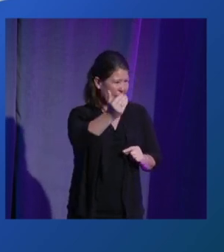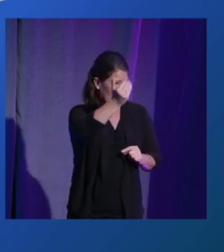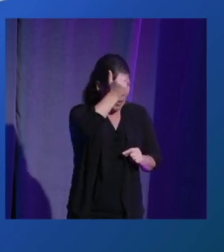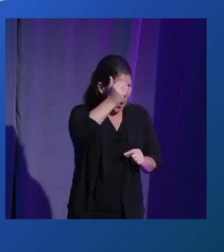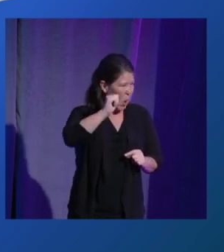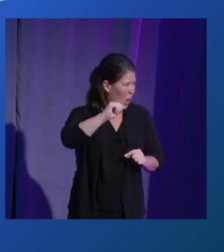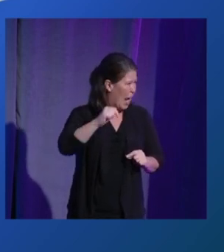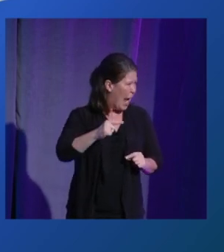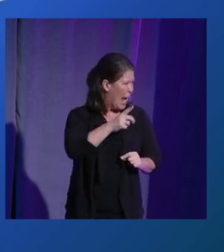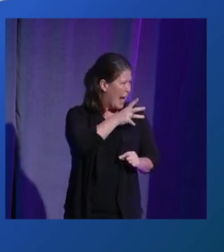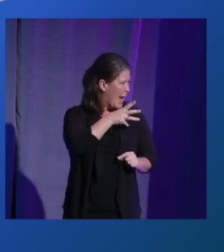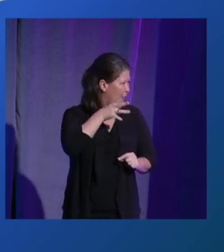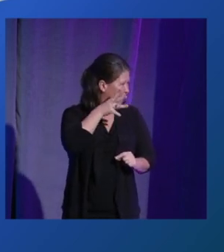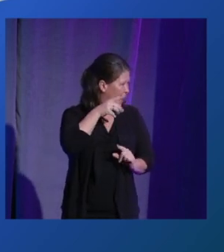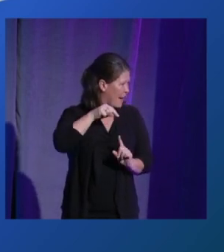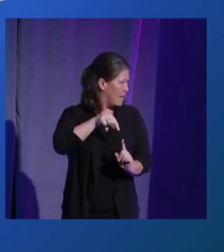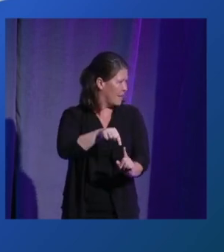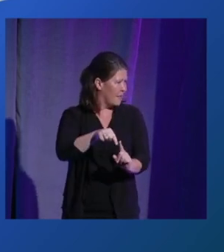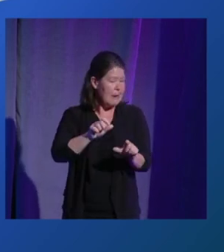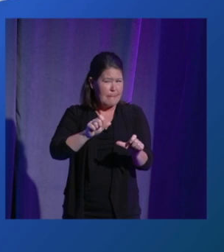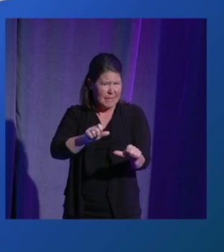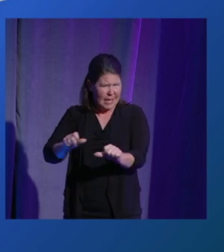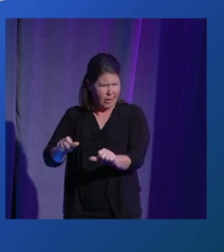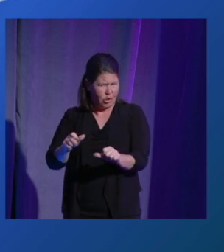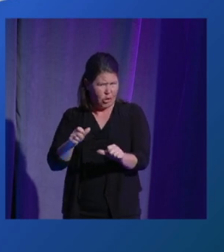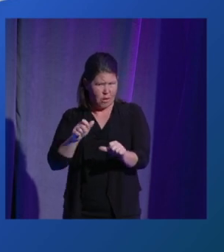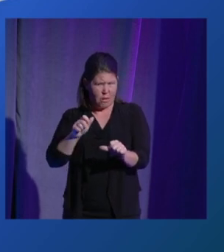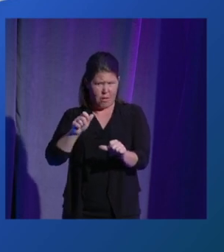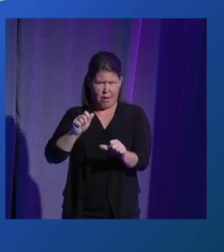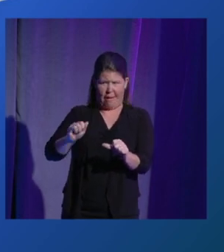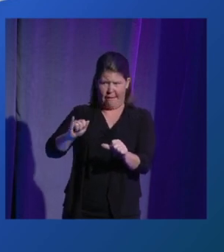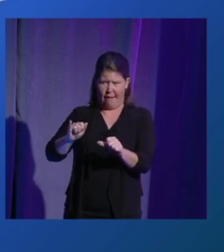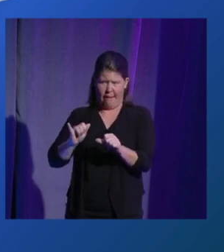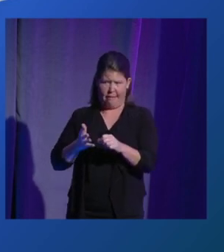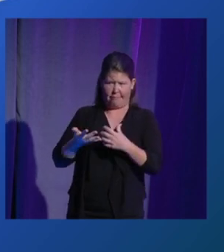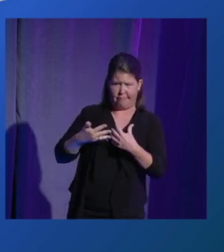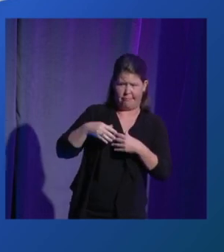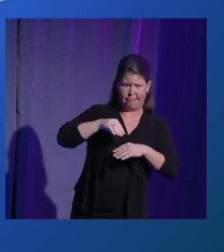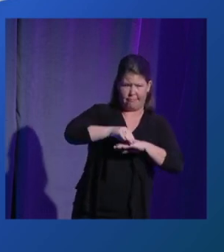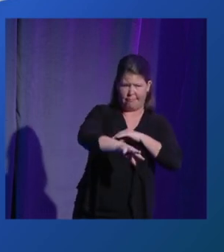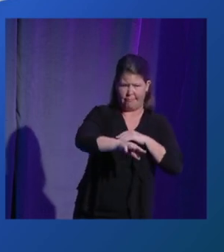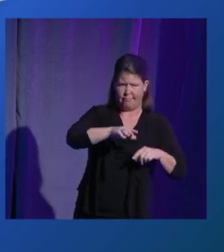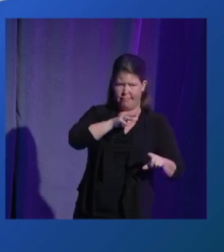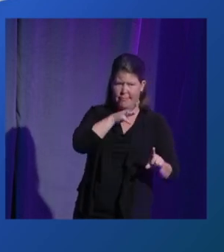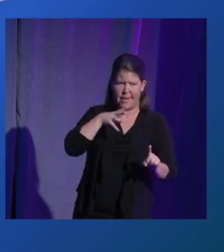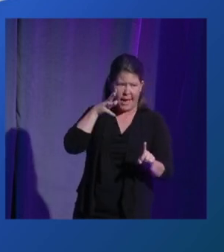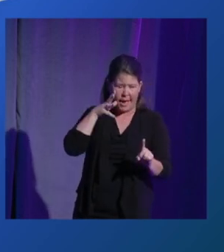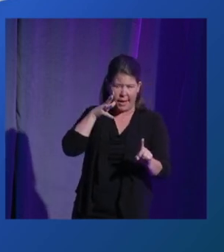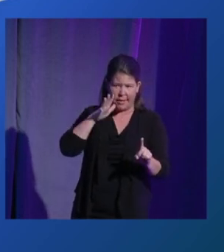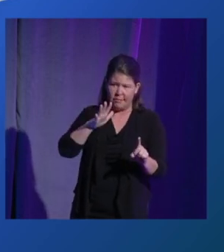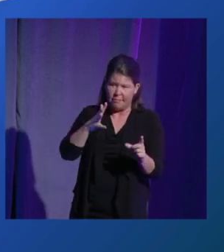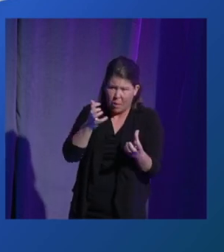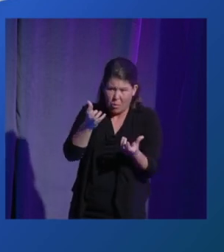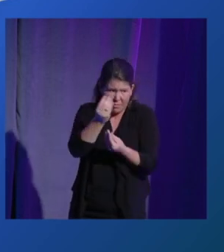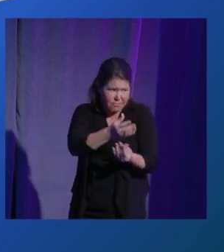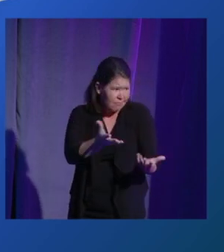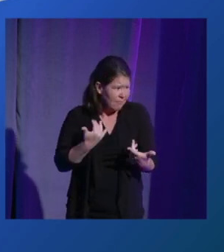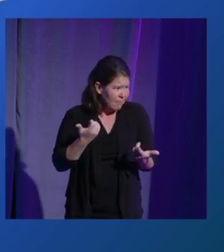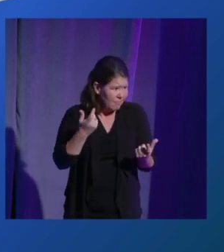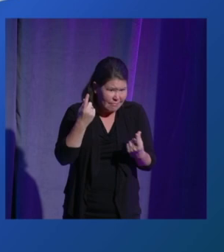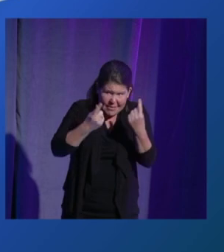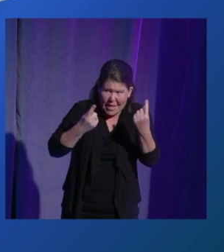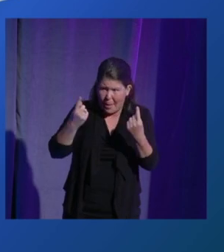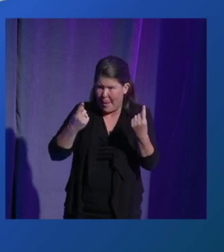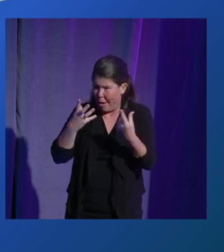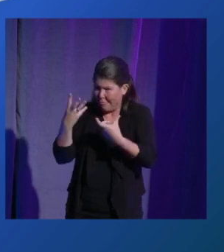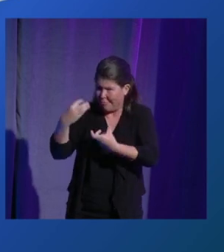potential um use of AI and a and I would just want to say please think about it uh we could really use really smart